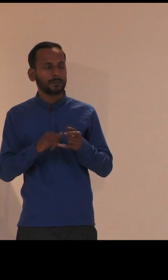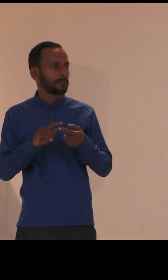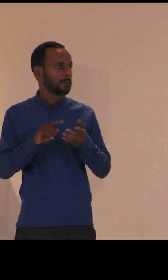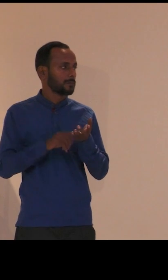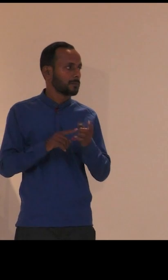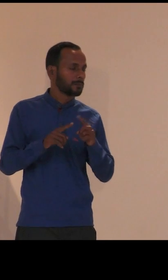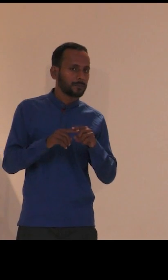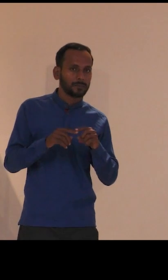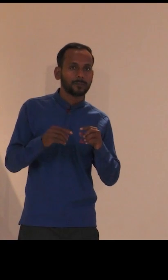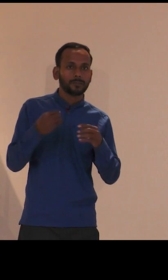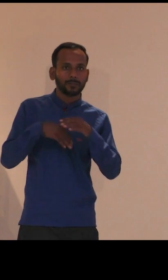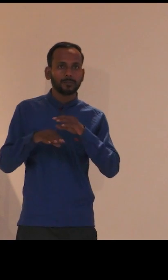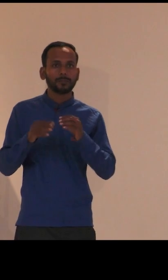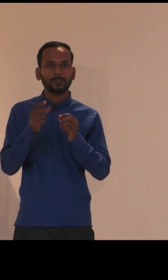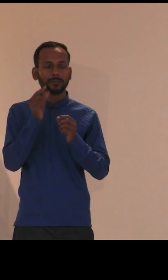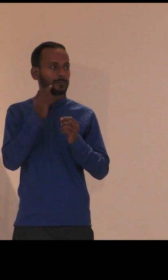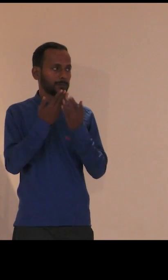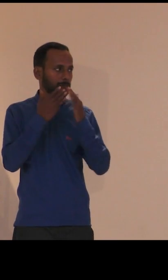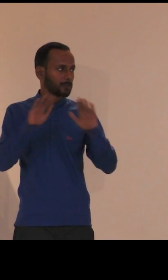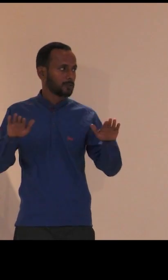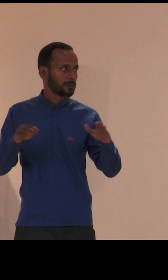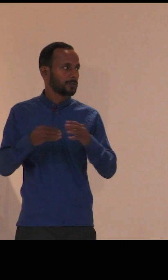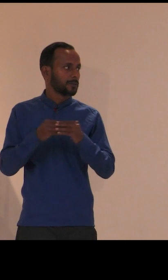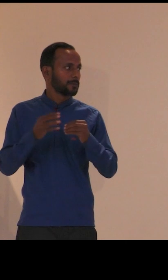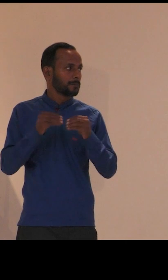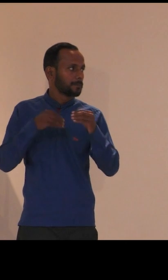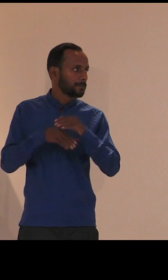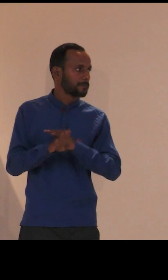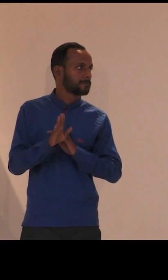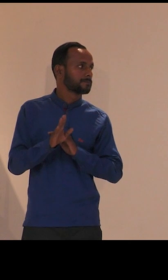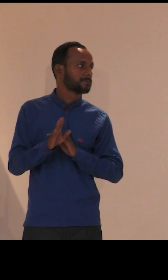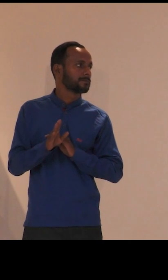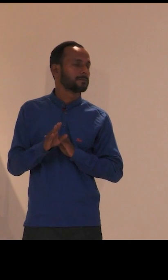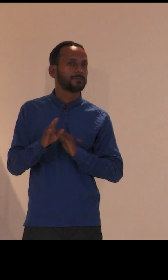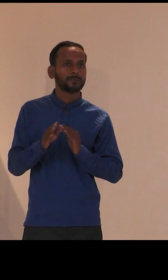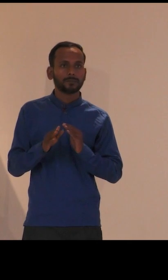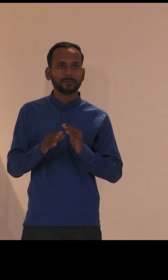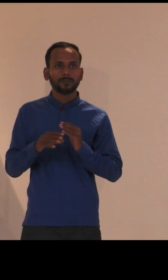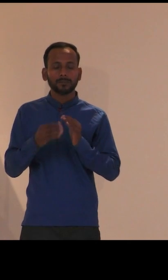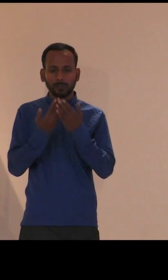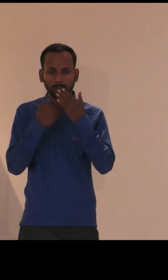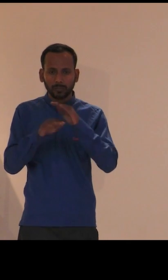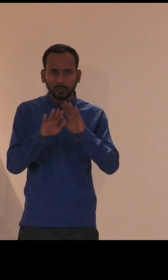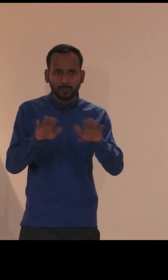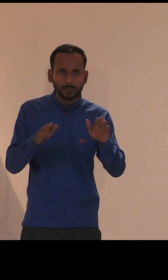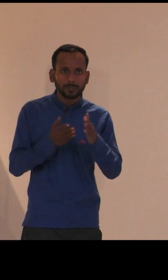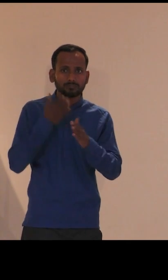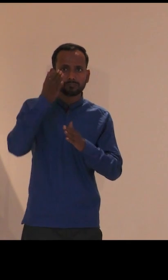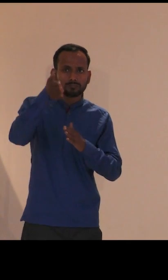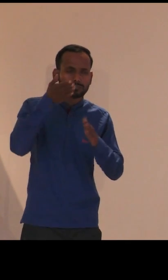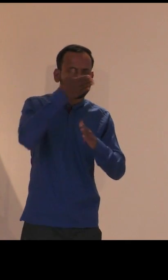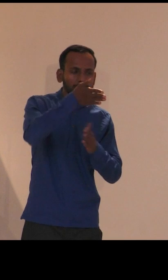Bangalore, and the students who never interact with anyone from rural